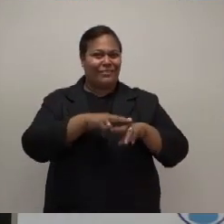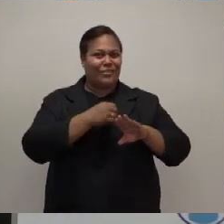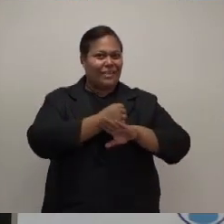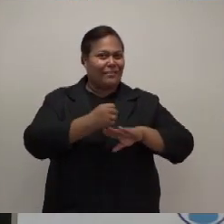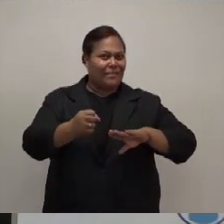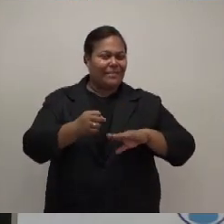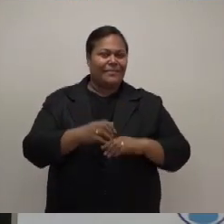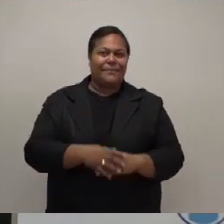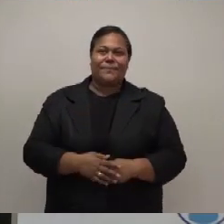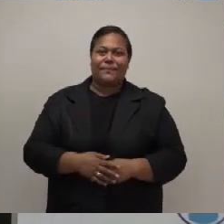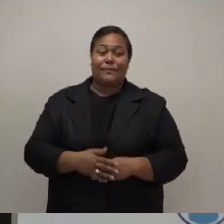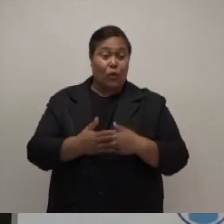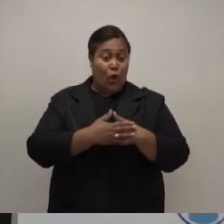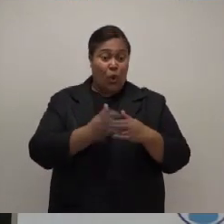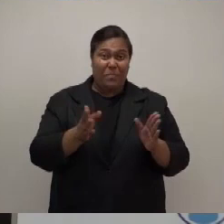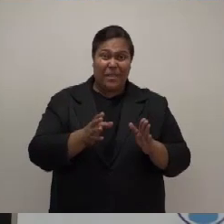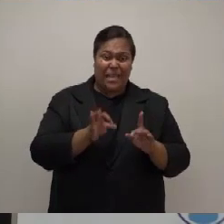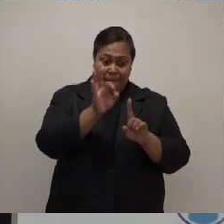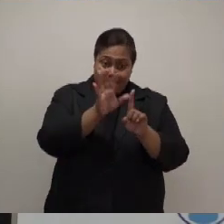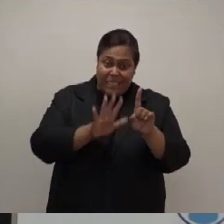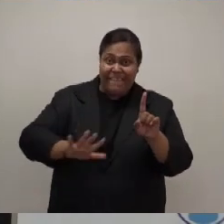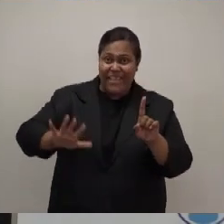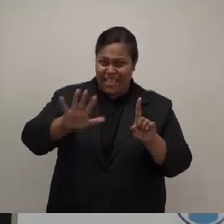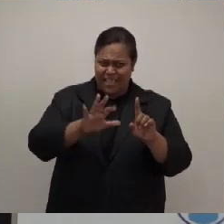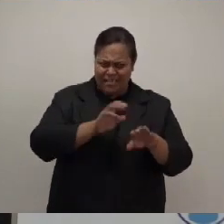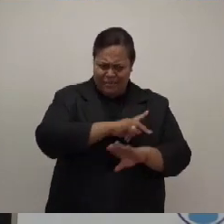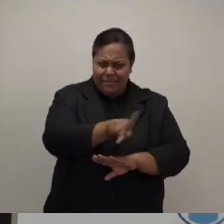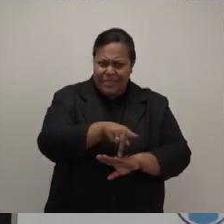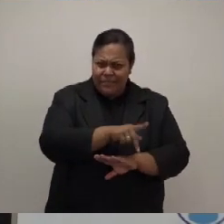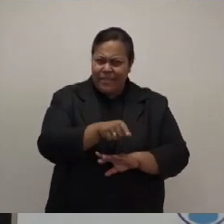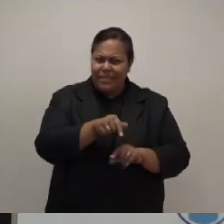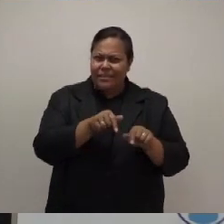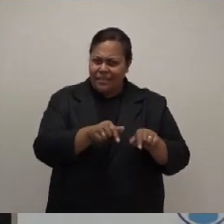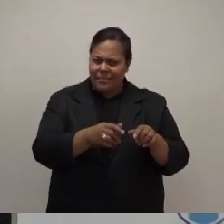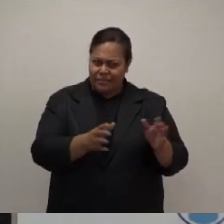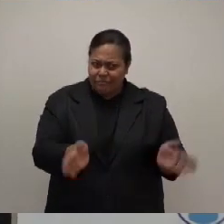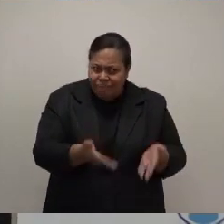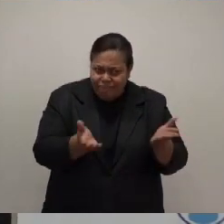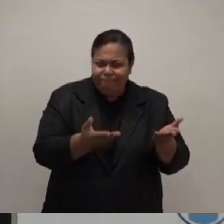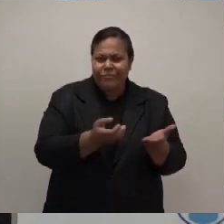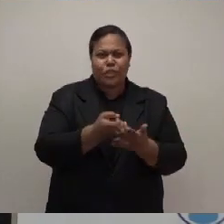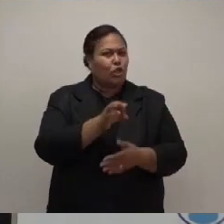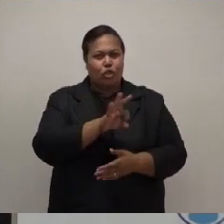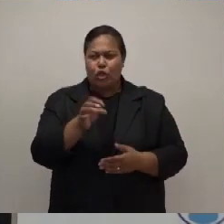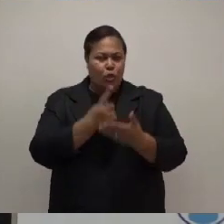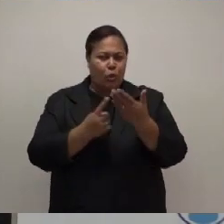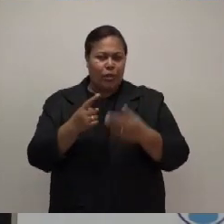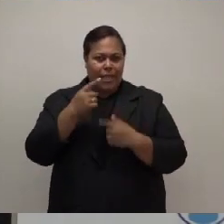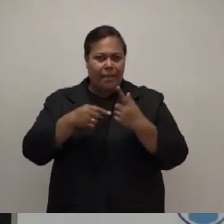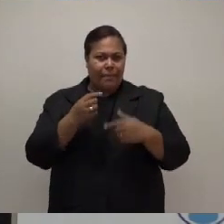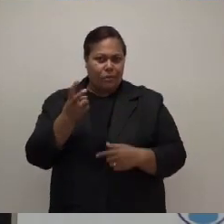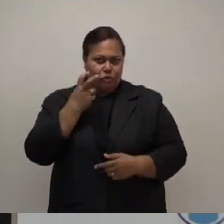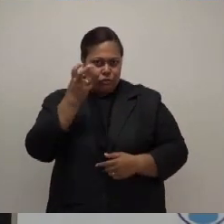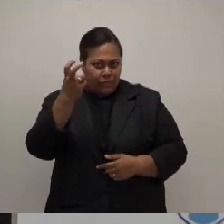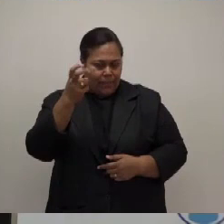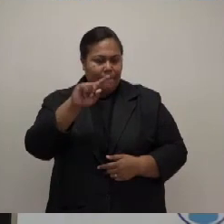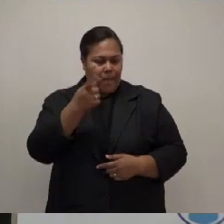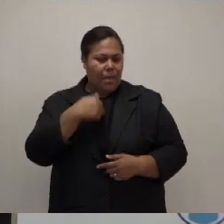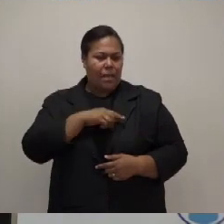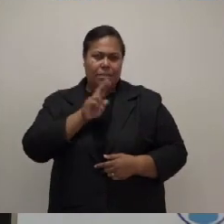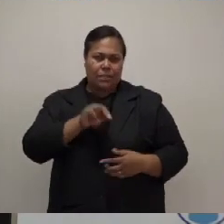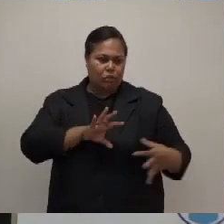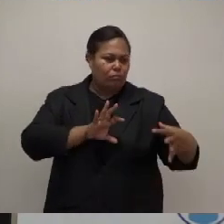Opening Pacific pathways isn't simply about tourism or economic benefit. This is about rekindling the bonds between Pacific